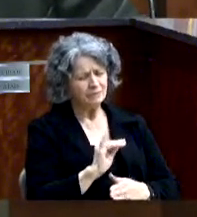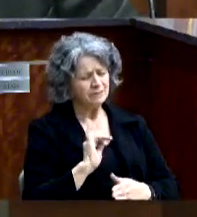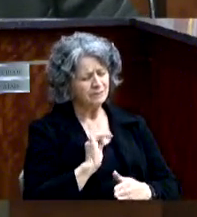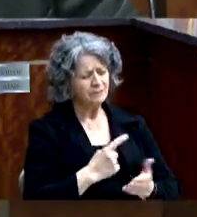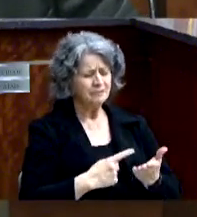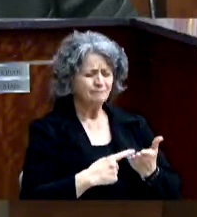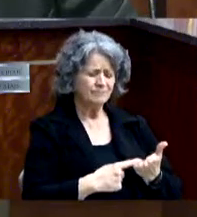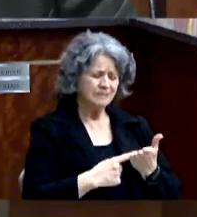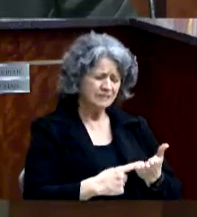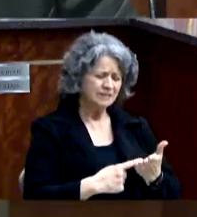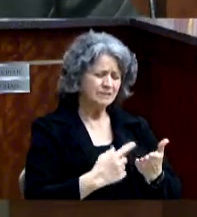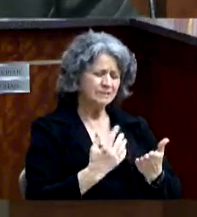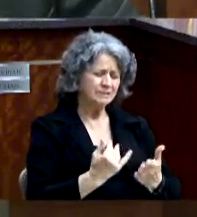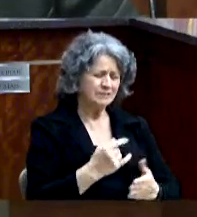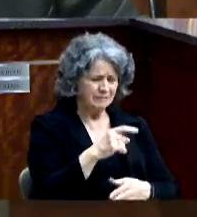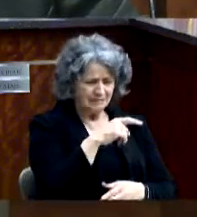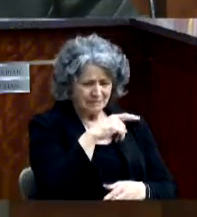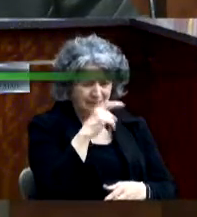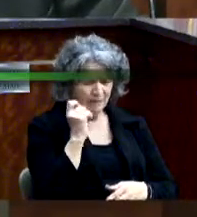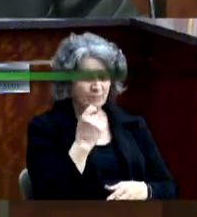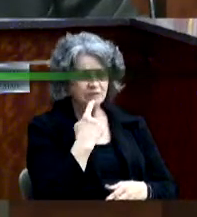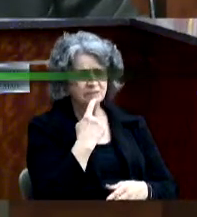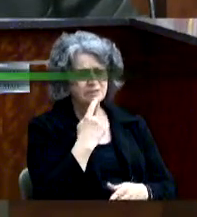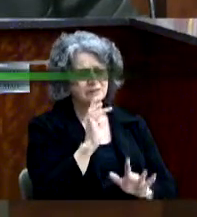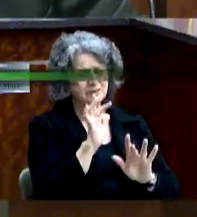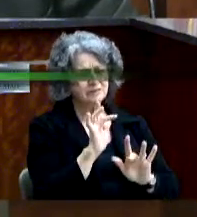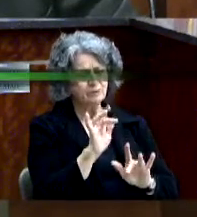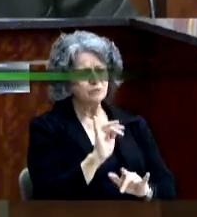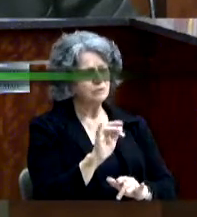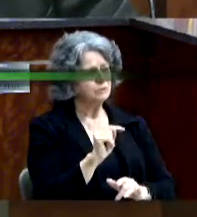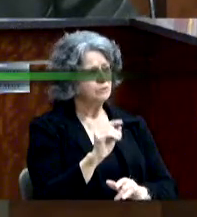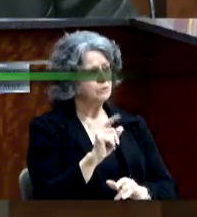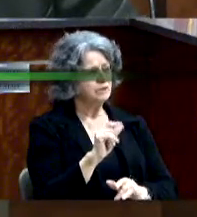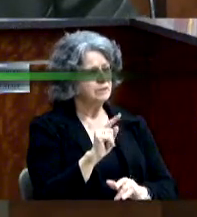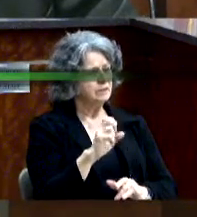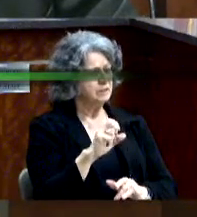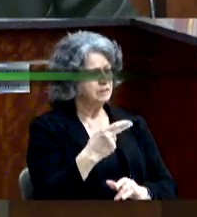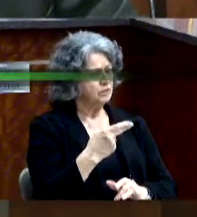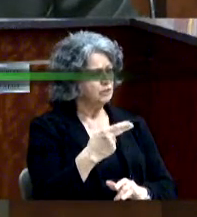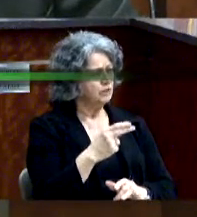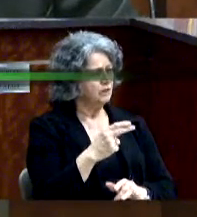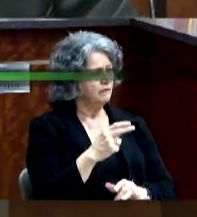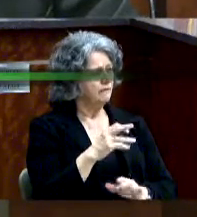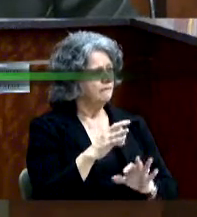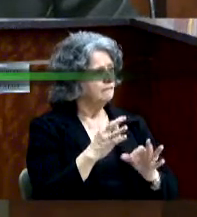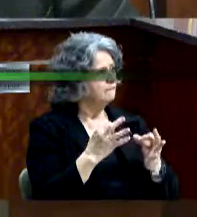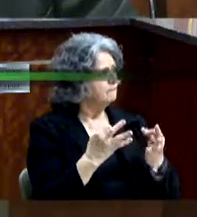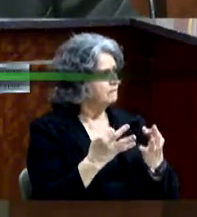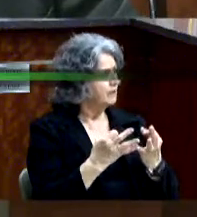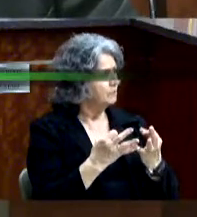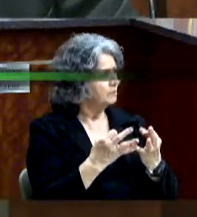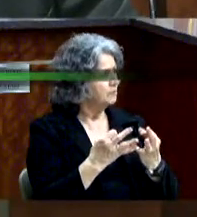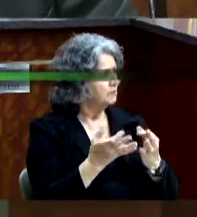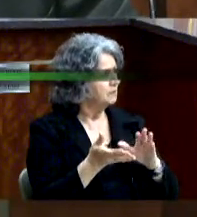summer. I want to send condolences to the Lynch family at Academy Ford on the passing of Mary Lynch.